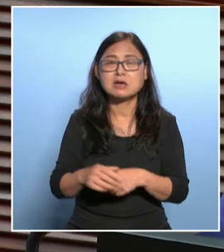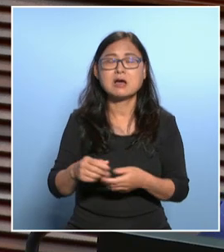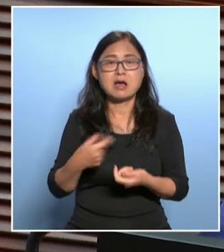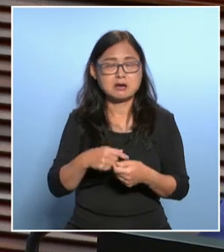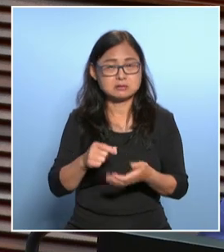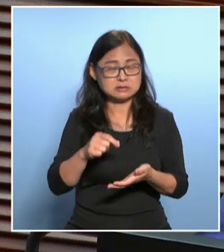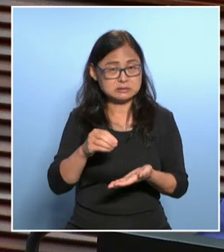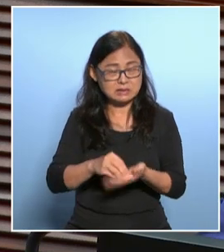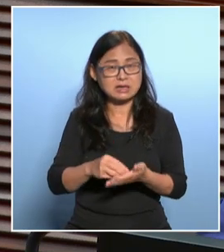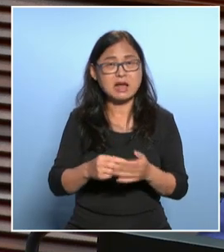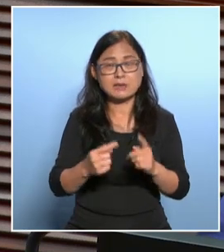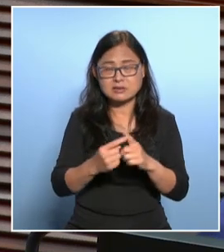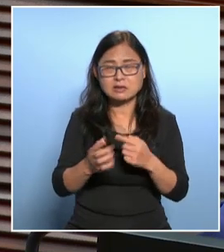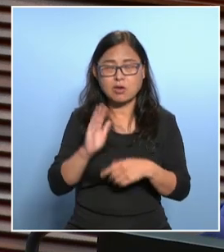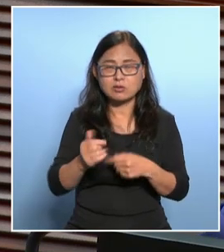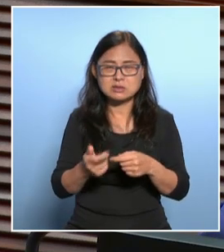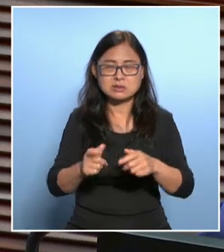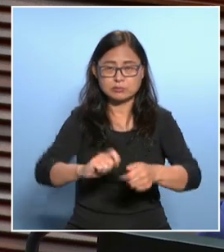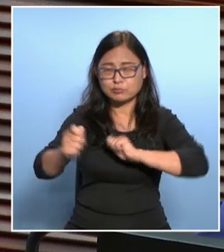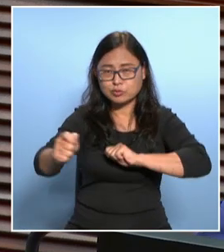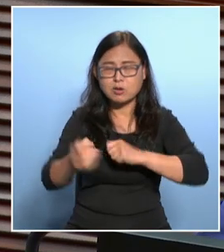According to the paper,